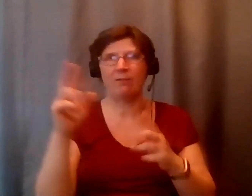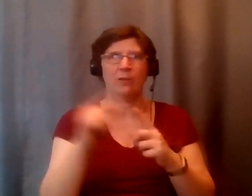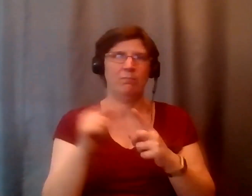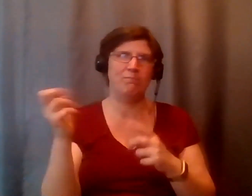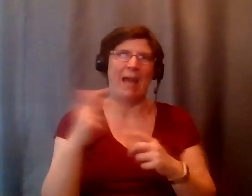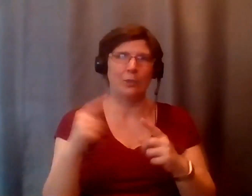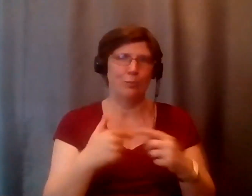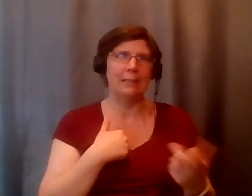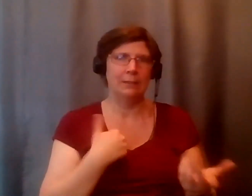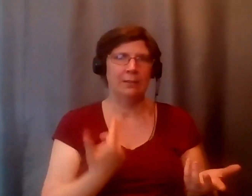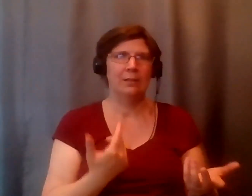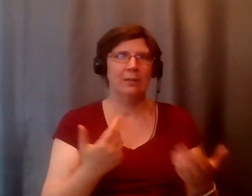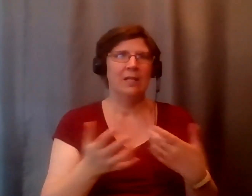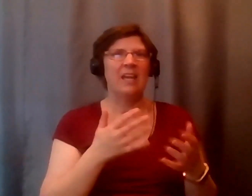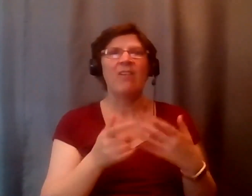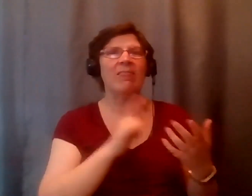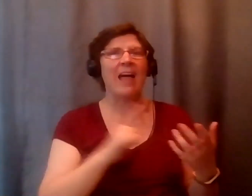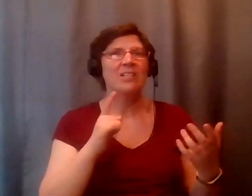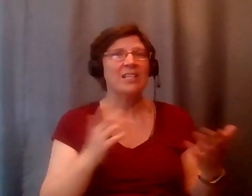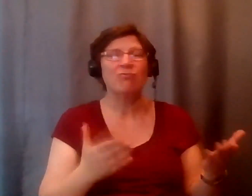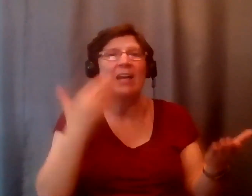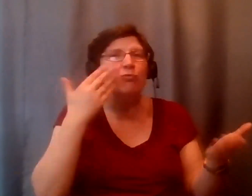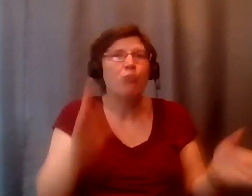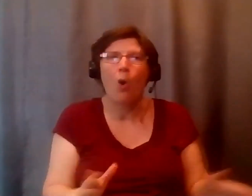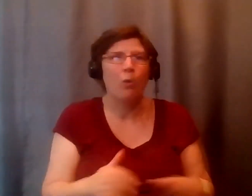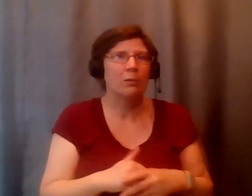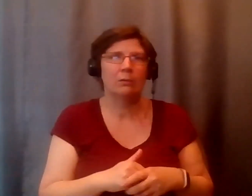me. Even legislators I don't know.